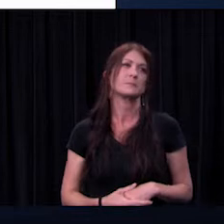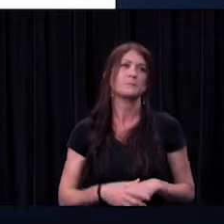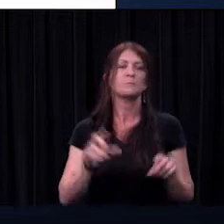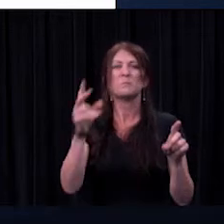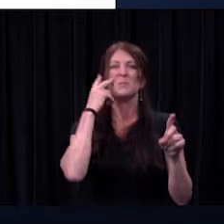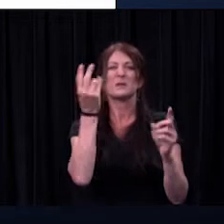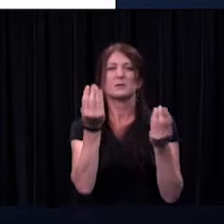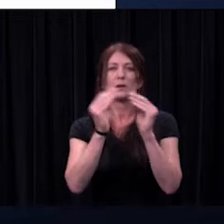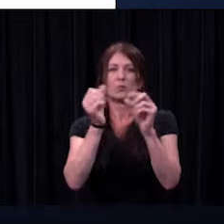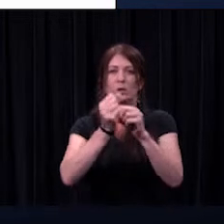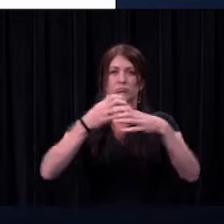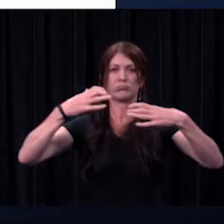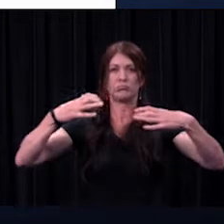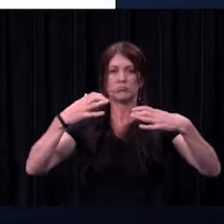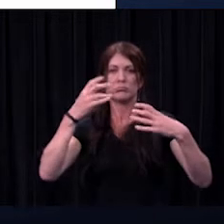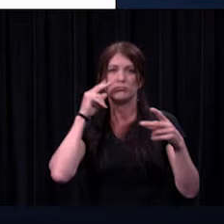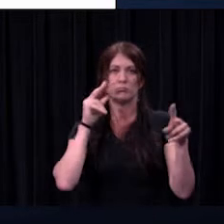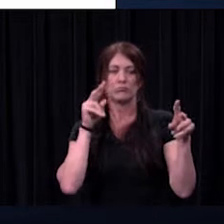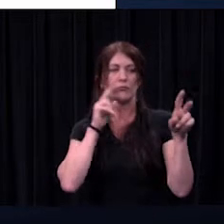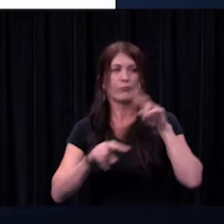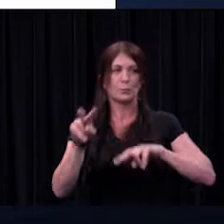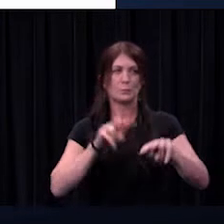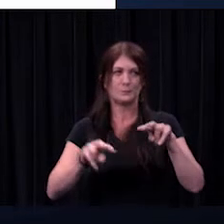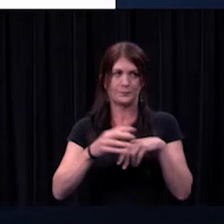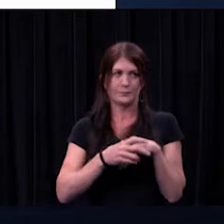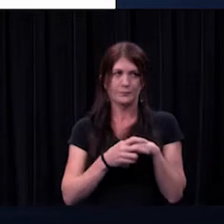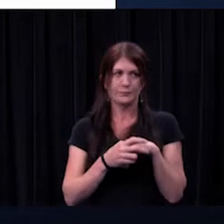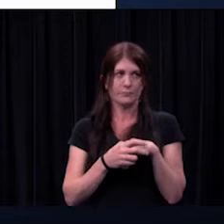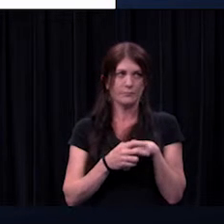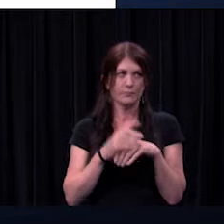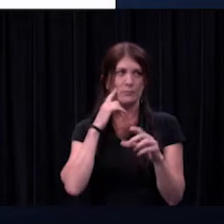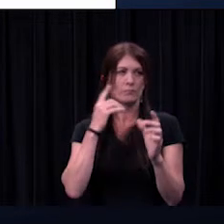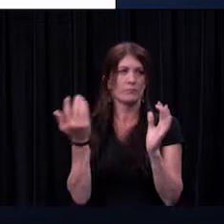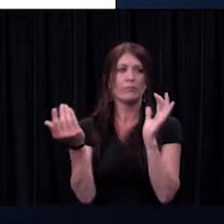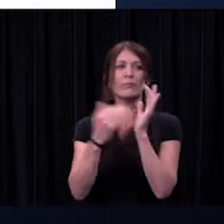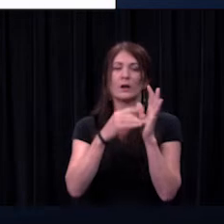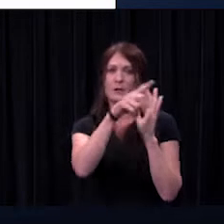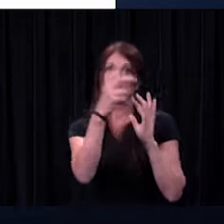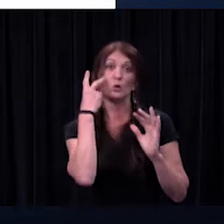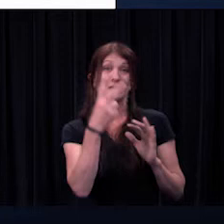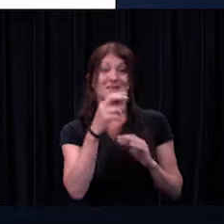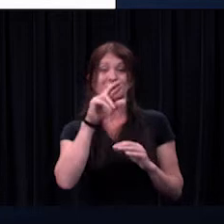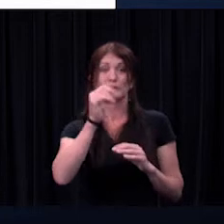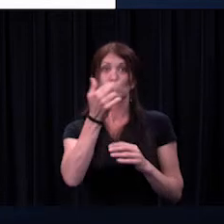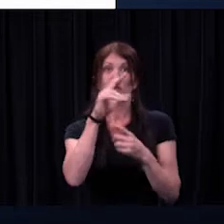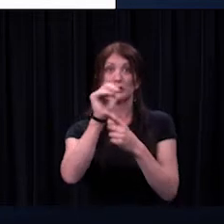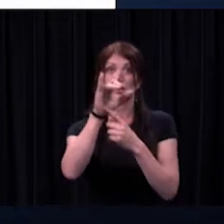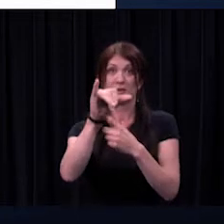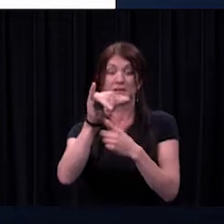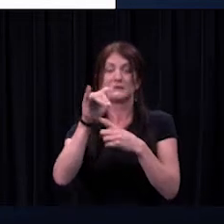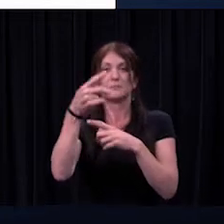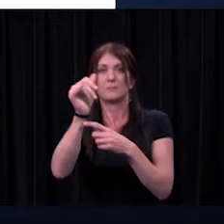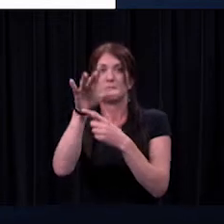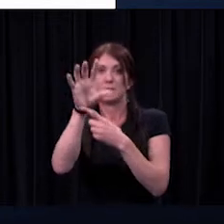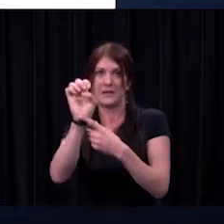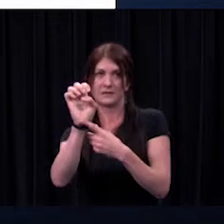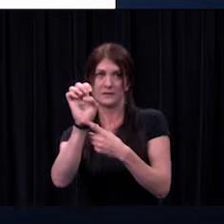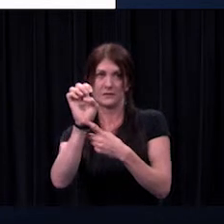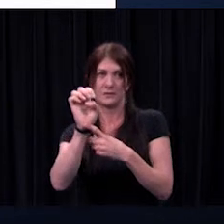view of it. And again, just for point of reference, Regency Place is right here. This is the area we're talking about. Santa Fe,